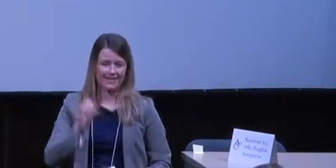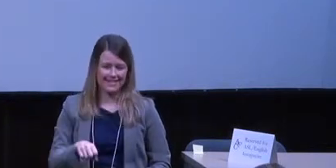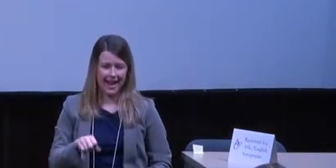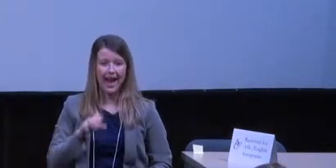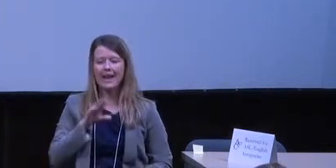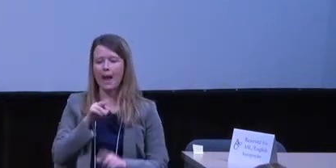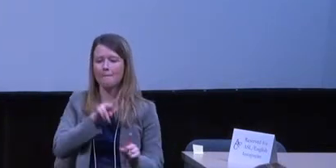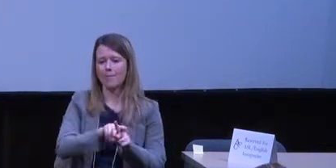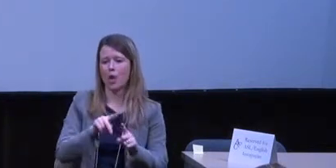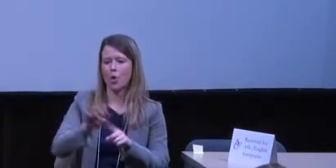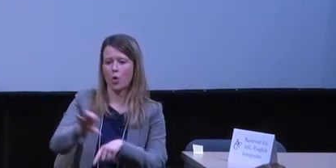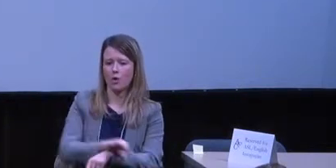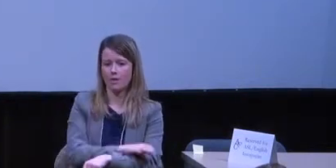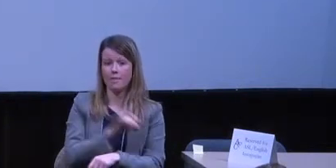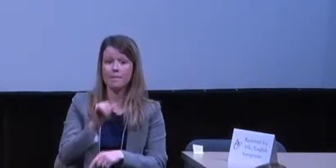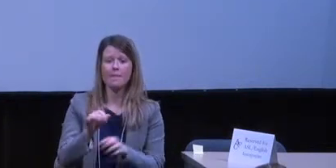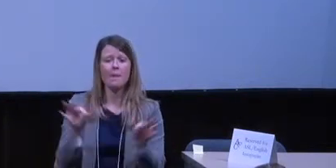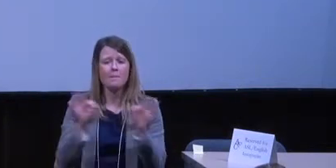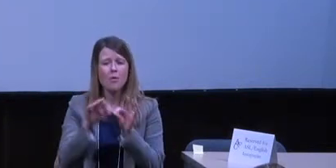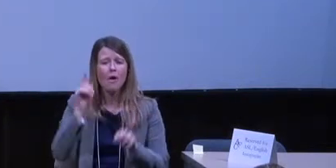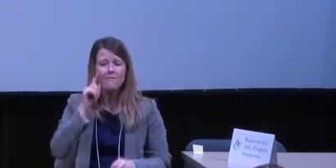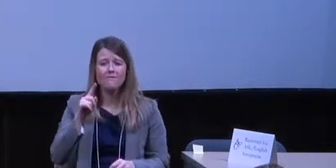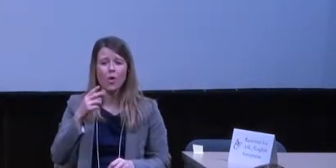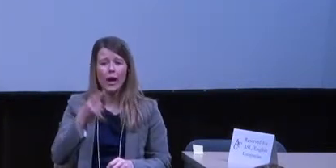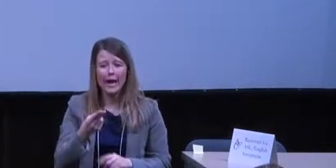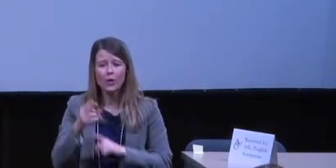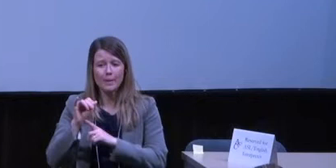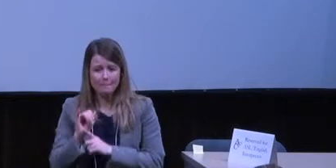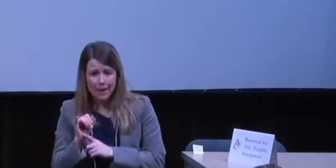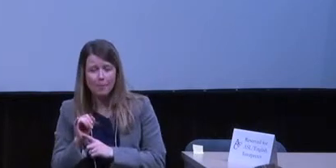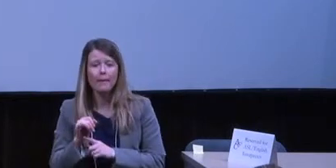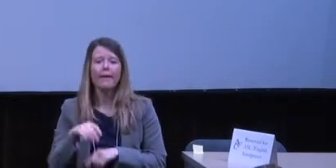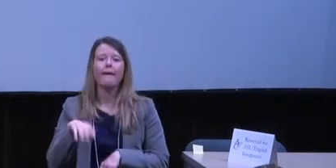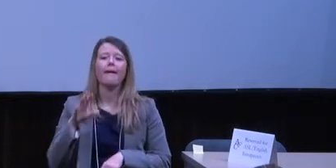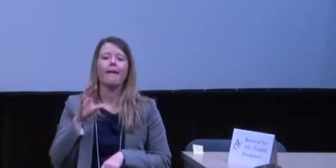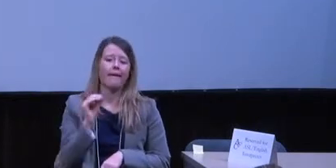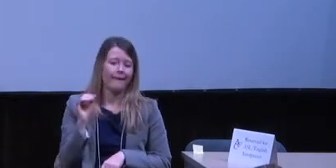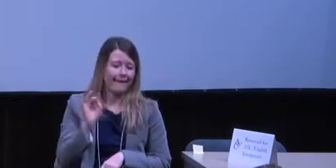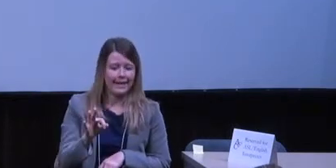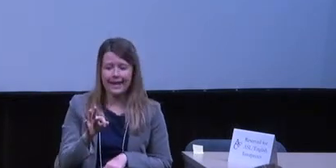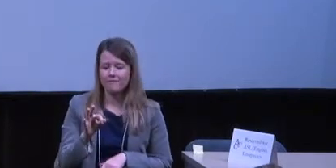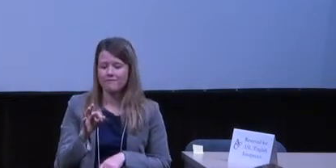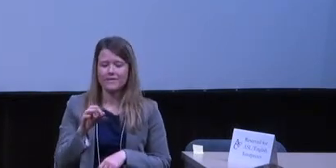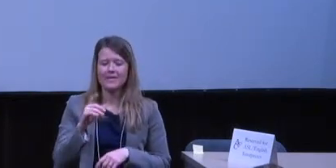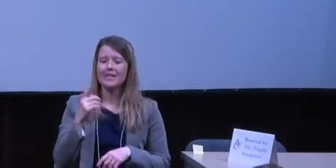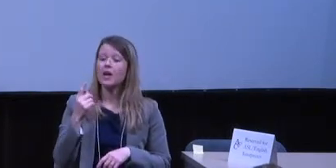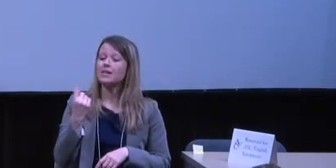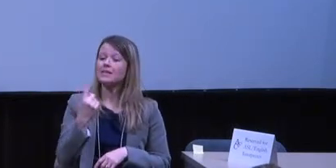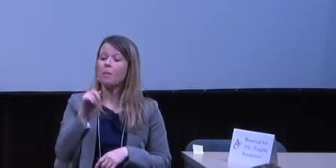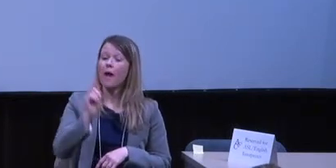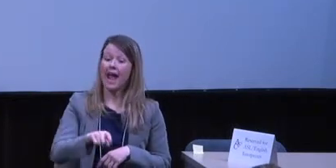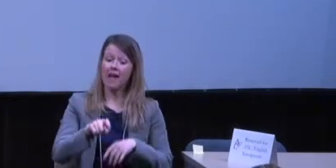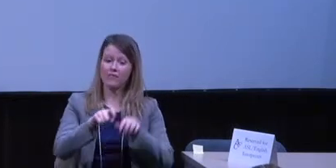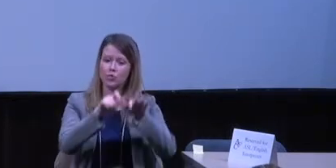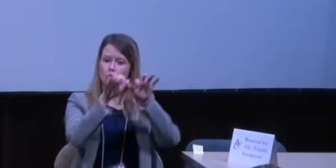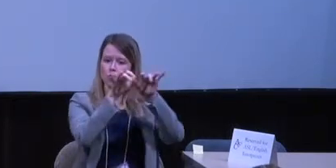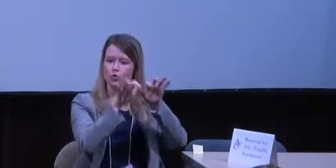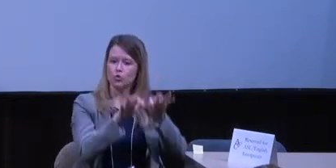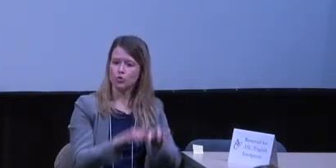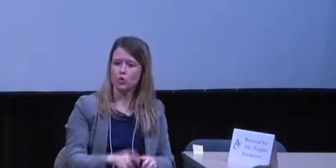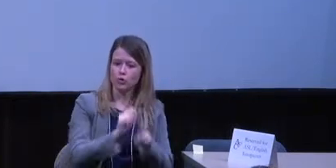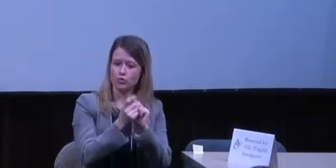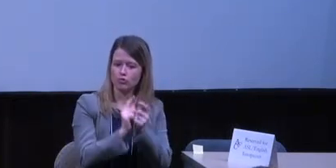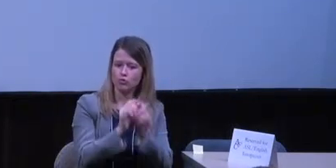for hearing impairment. Also, for anybody that needs to transcribe your guys'